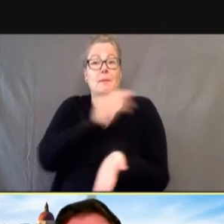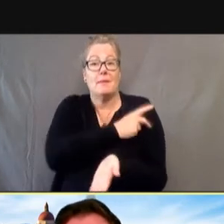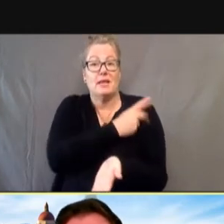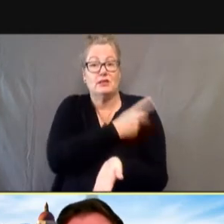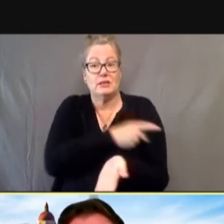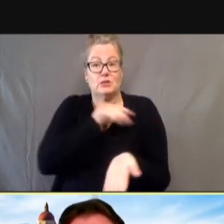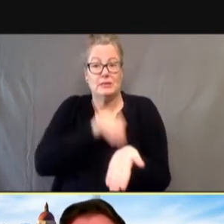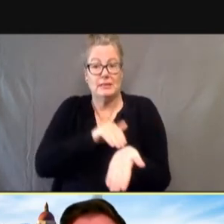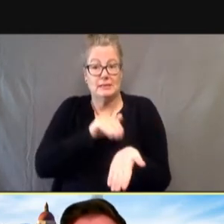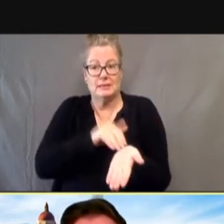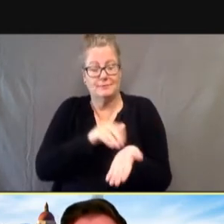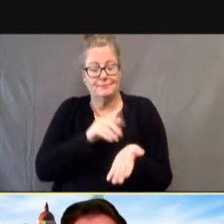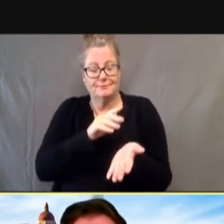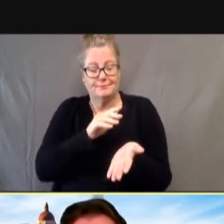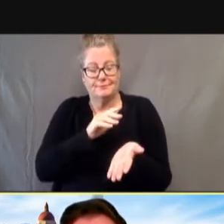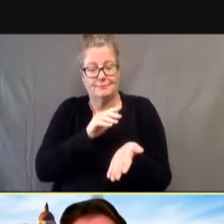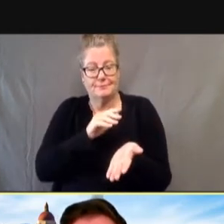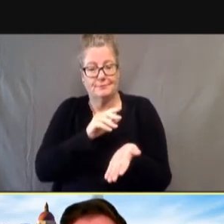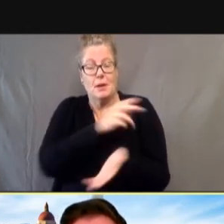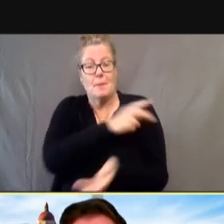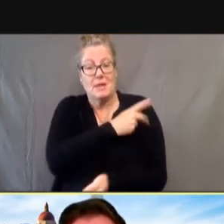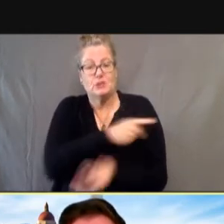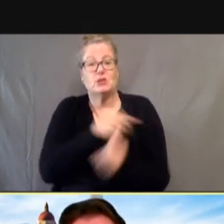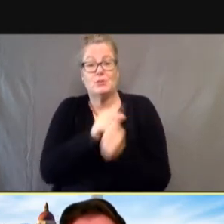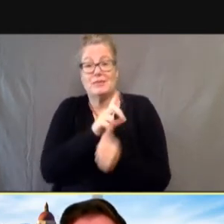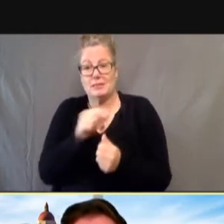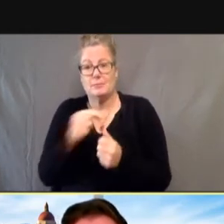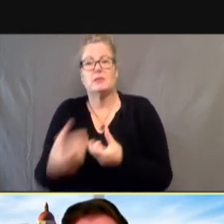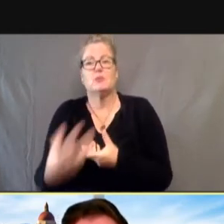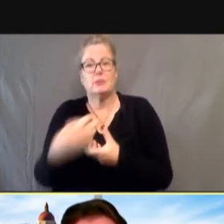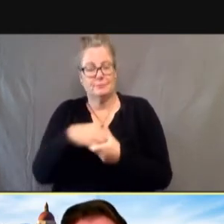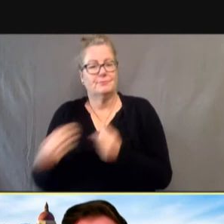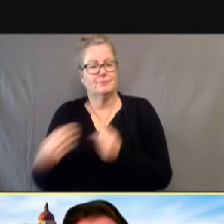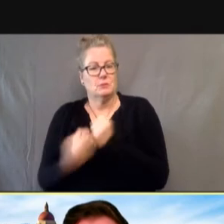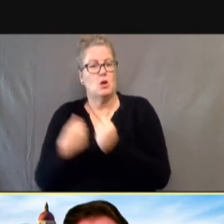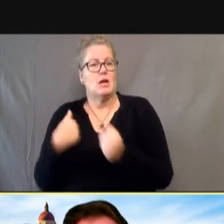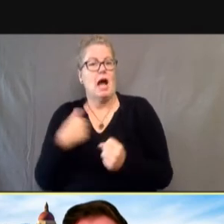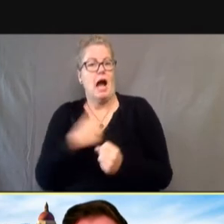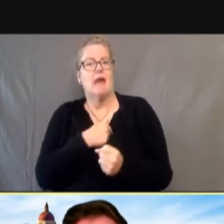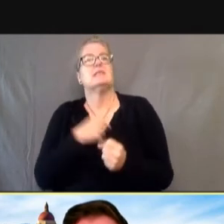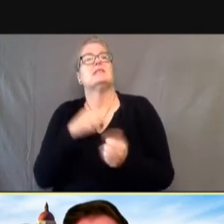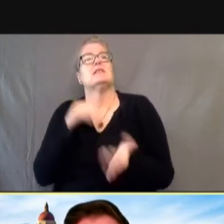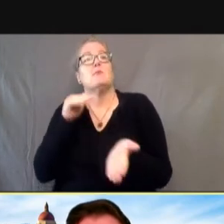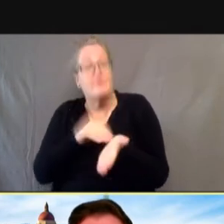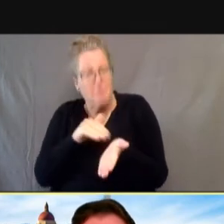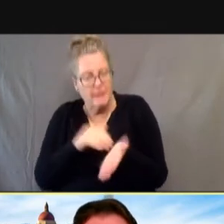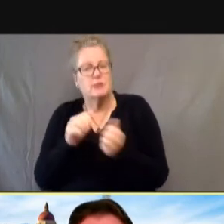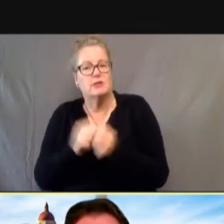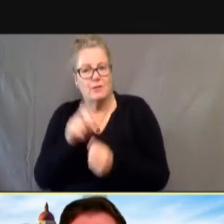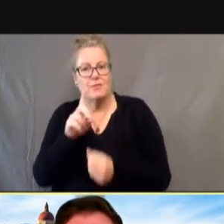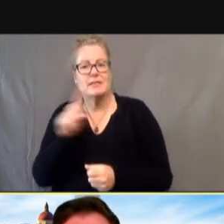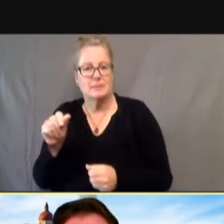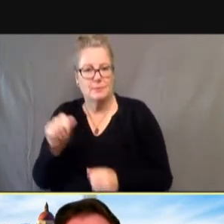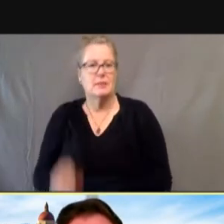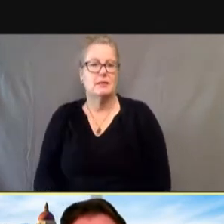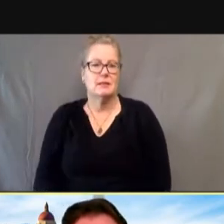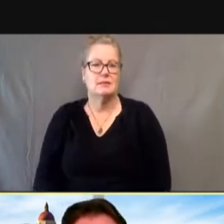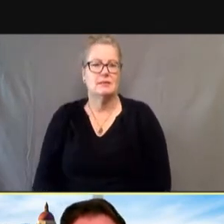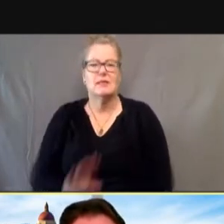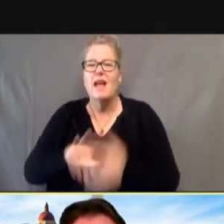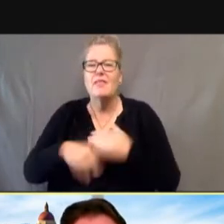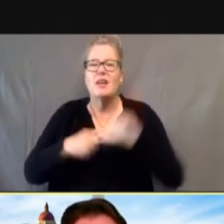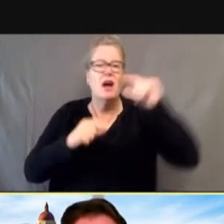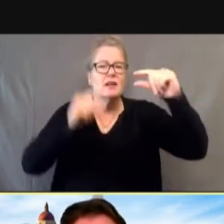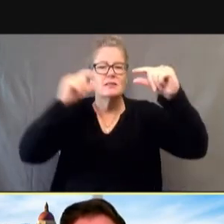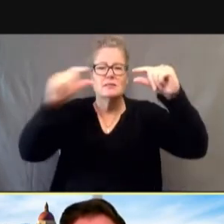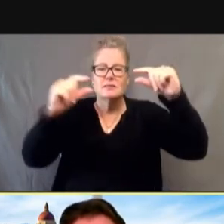to foster equal treatment and well-being, and that is for everyone, not just people with disabilities, to advocate for